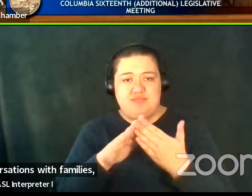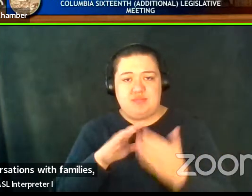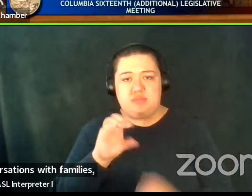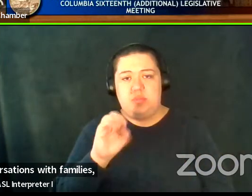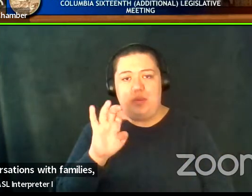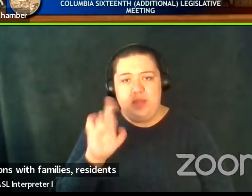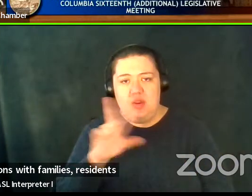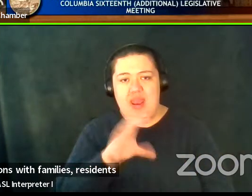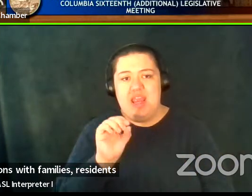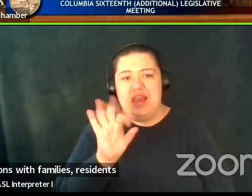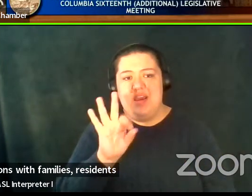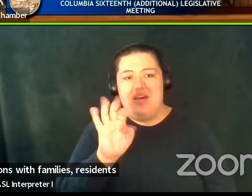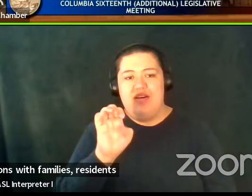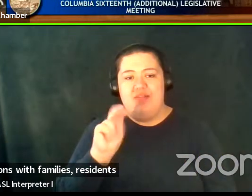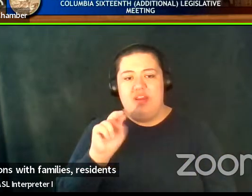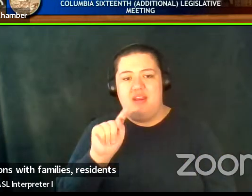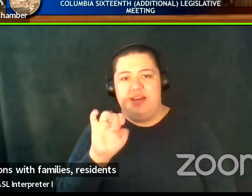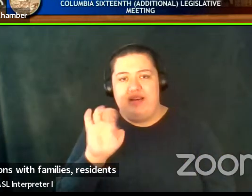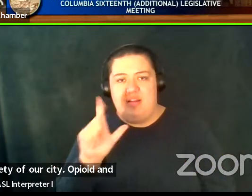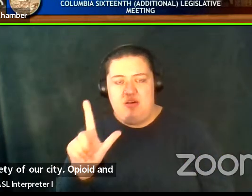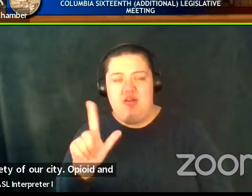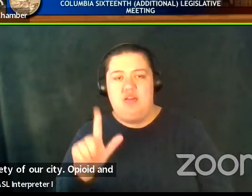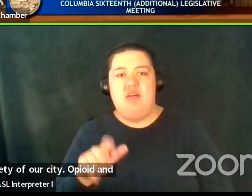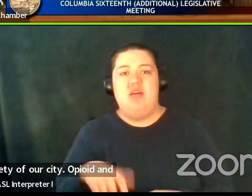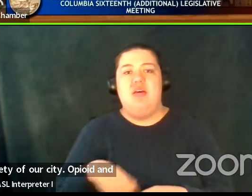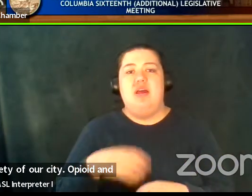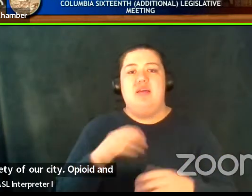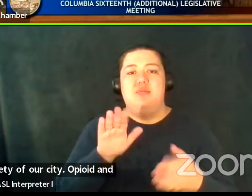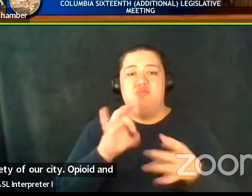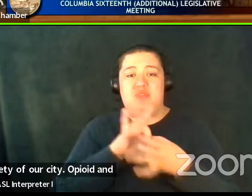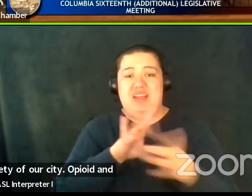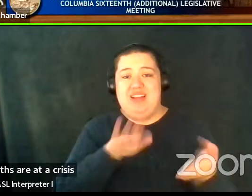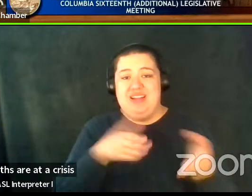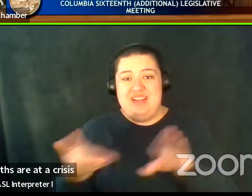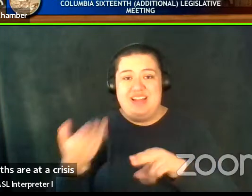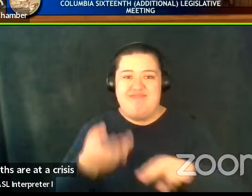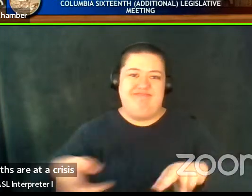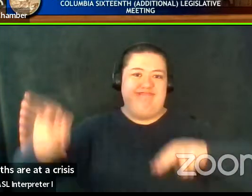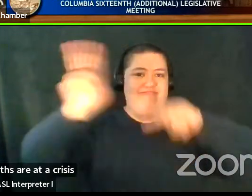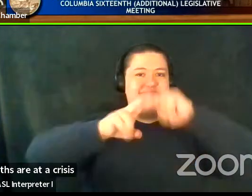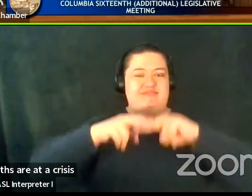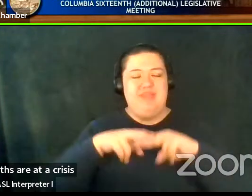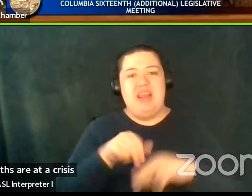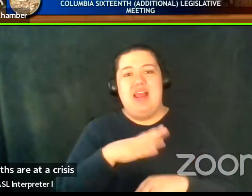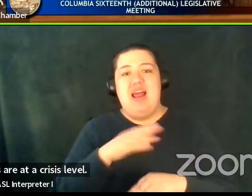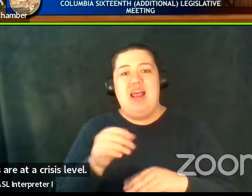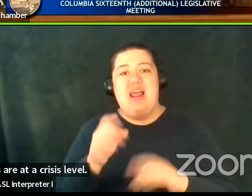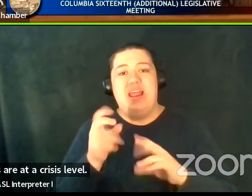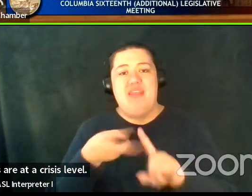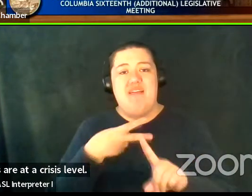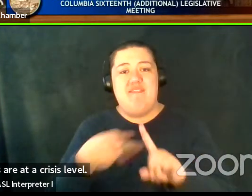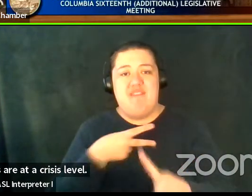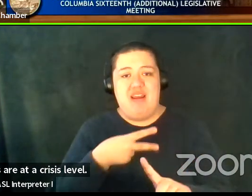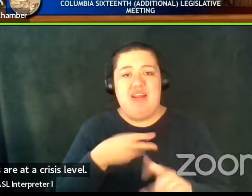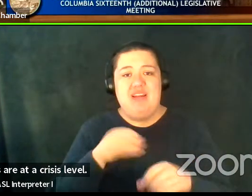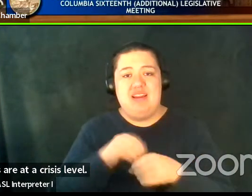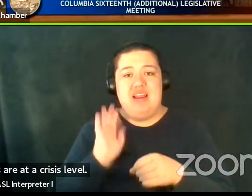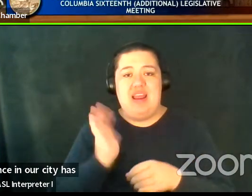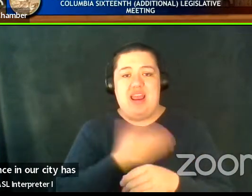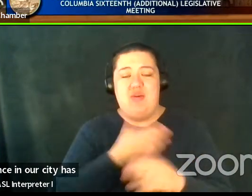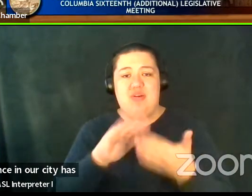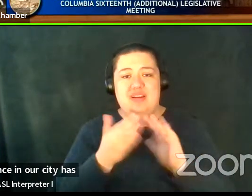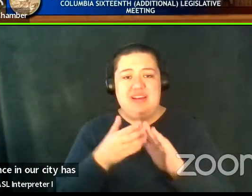and fentanyl-related deaths are at a crisis level. The increase in violence in our city has cut so many lives